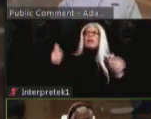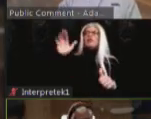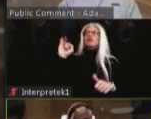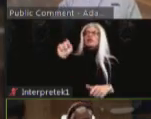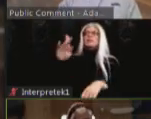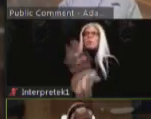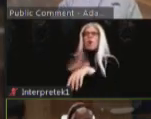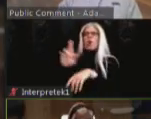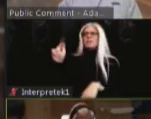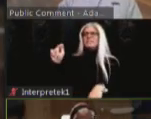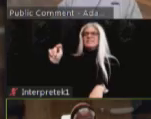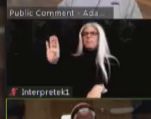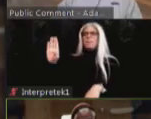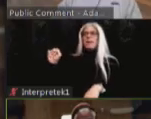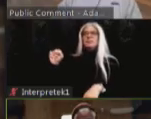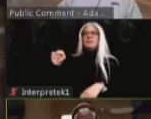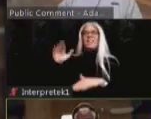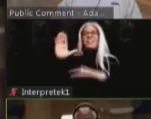on the COVID unit.